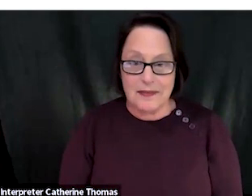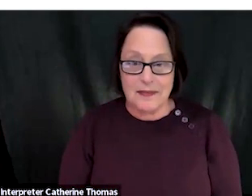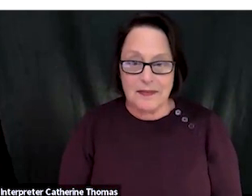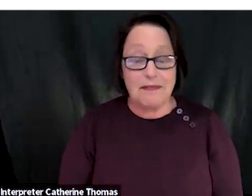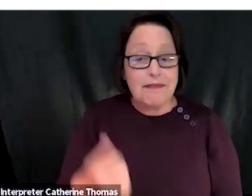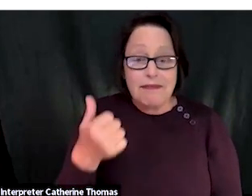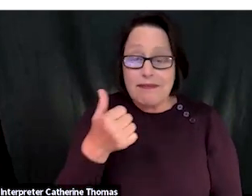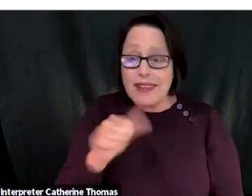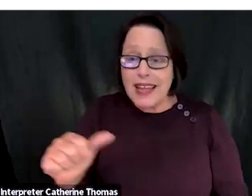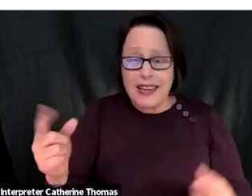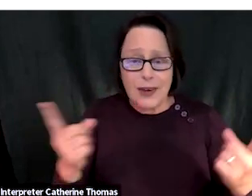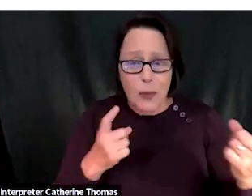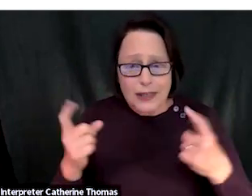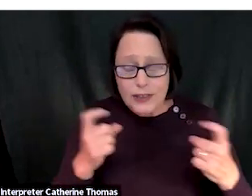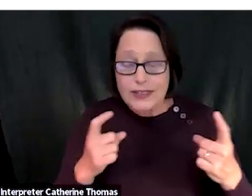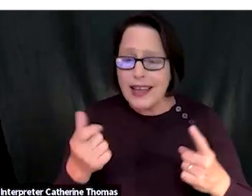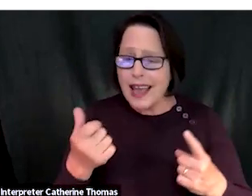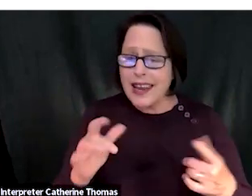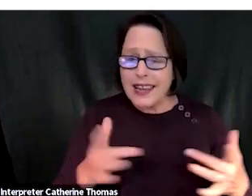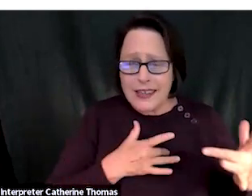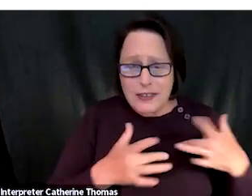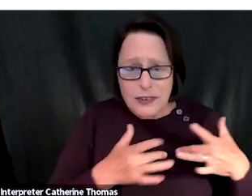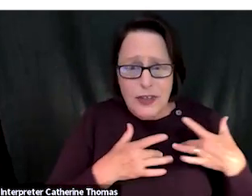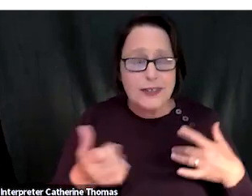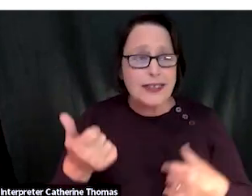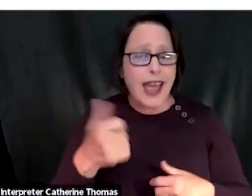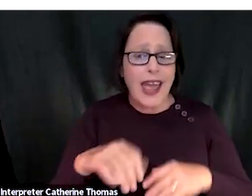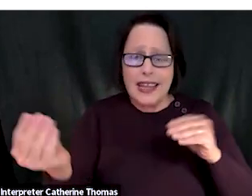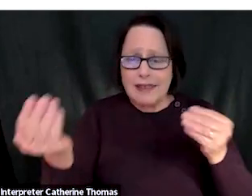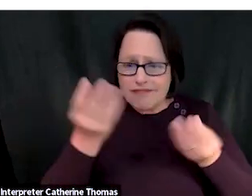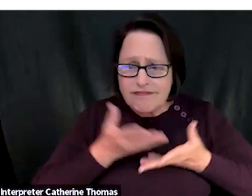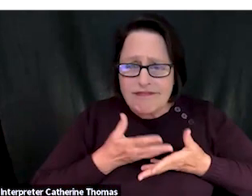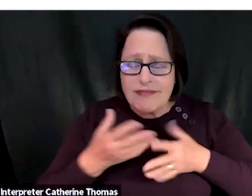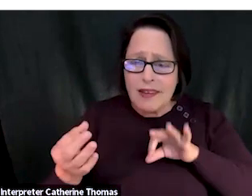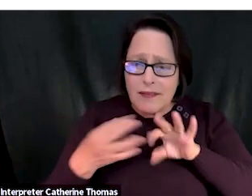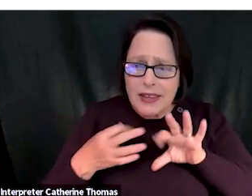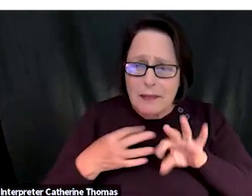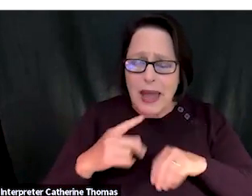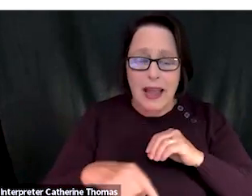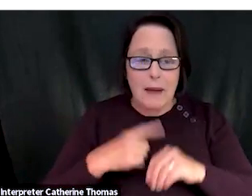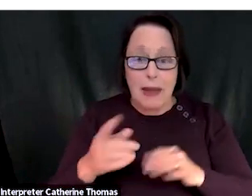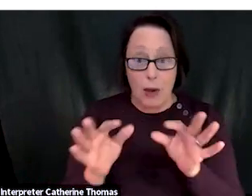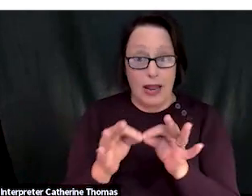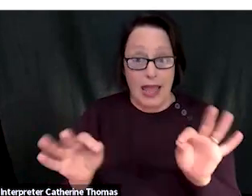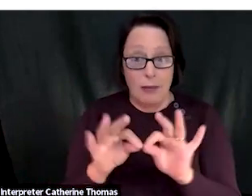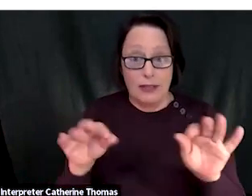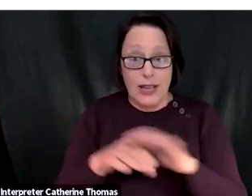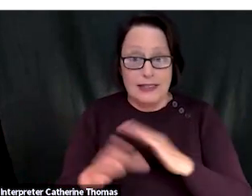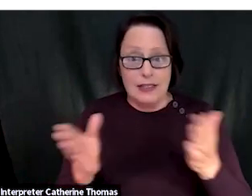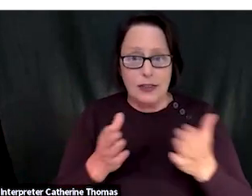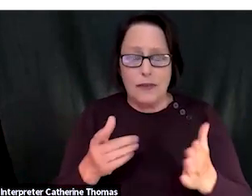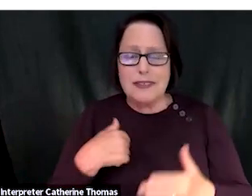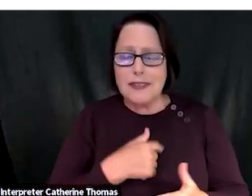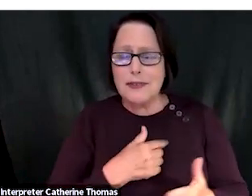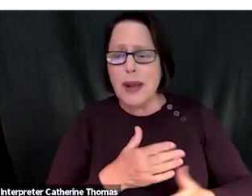Any questions or concerns or feedback about language access services, we would be happy